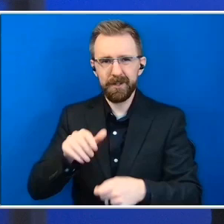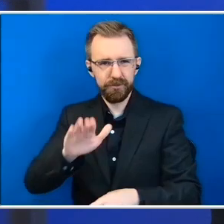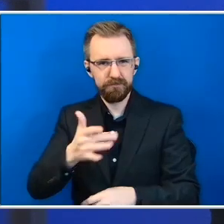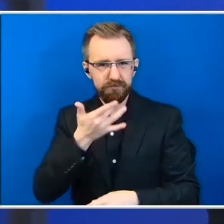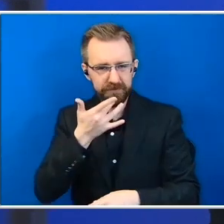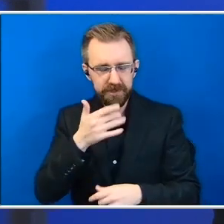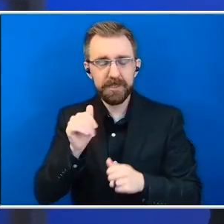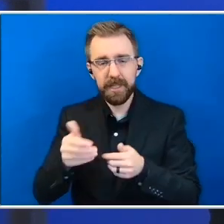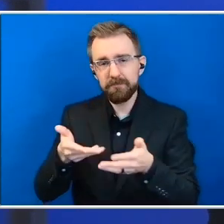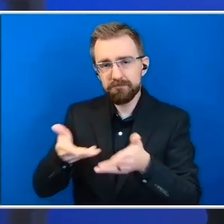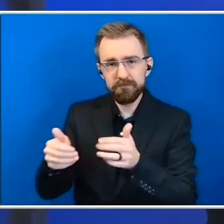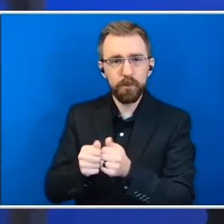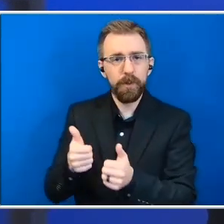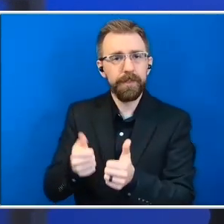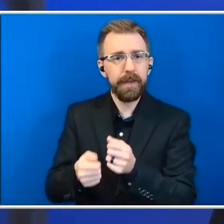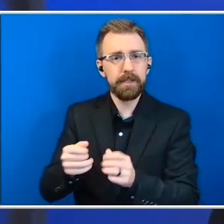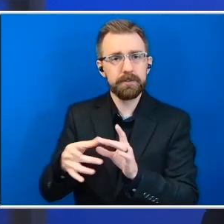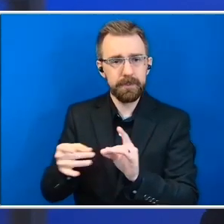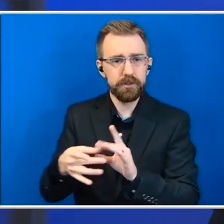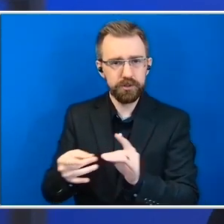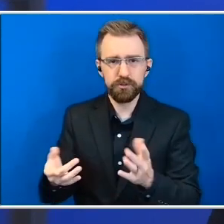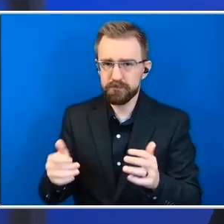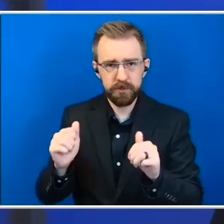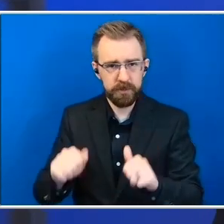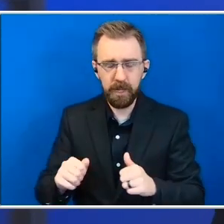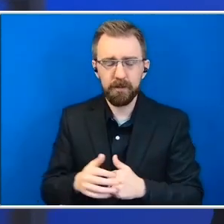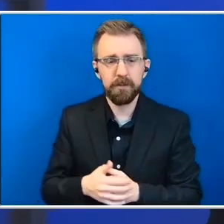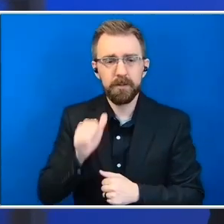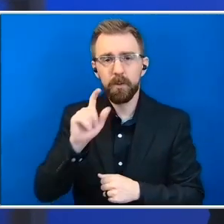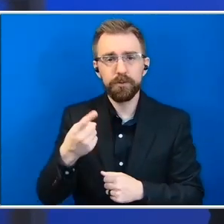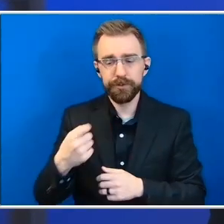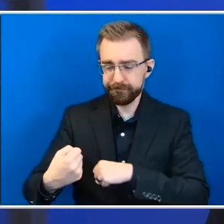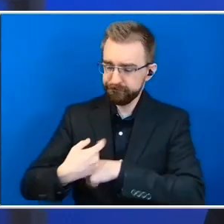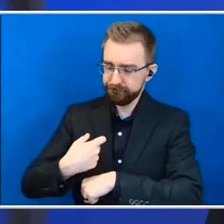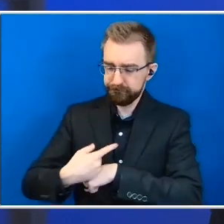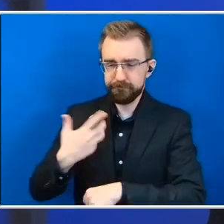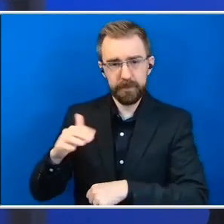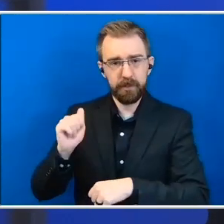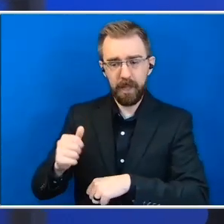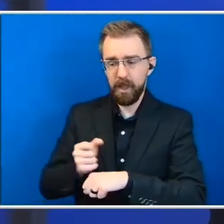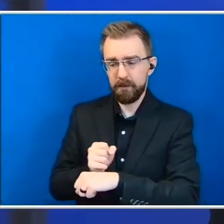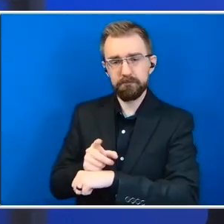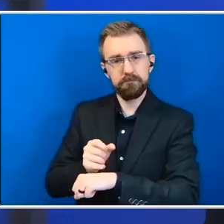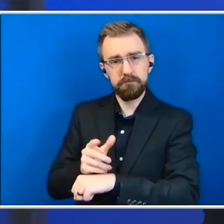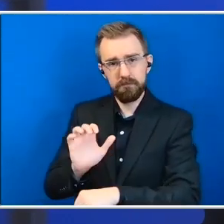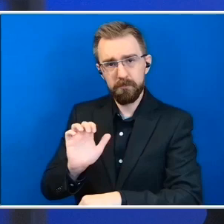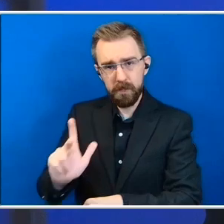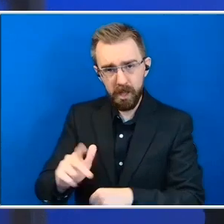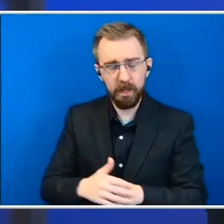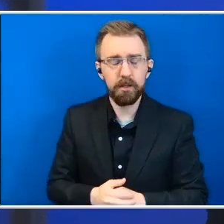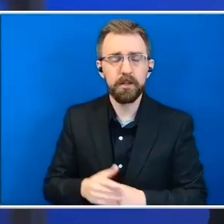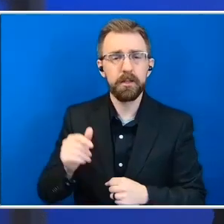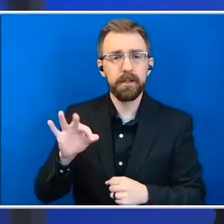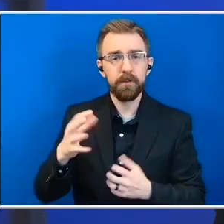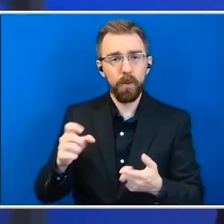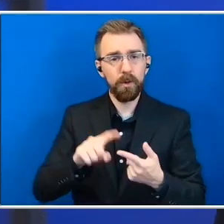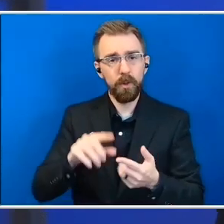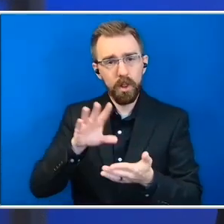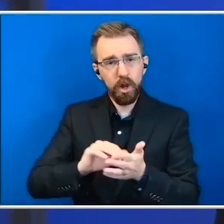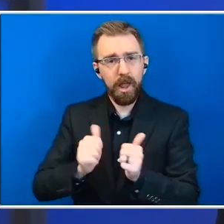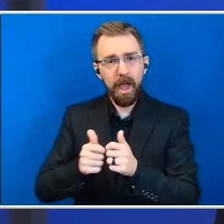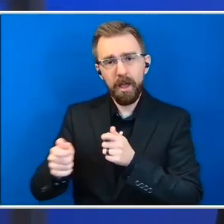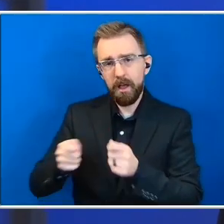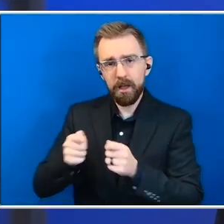text messages. You don't just receive messages, you can send messages back. If you want to learn how to cope with stress, you can